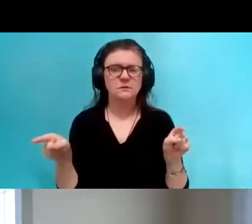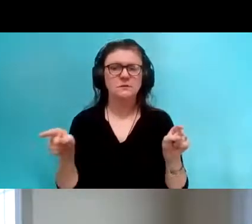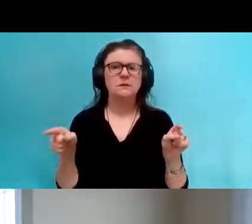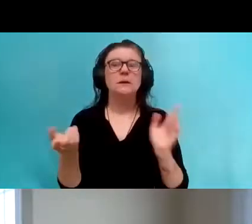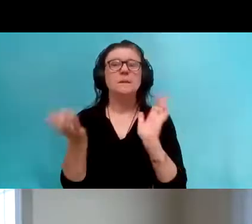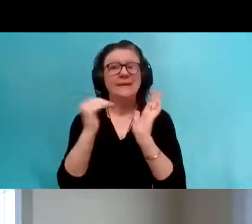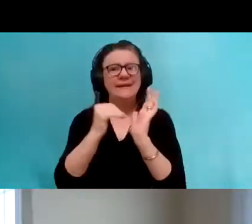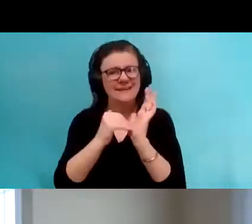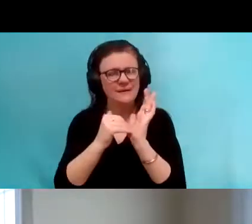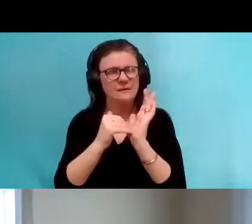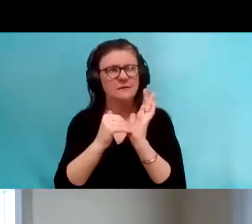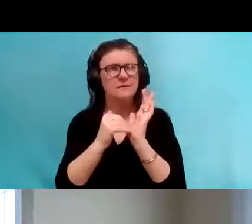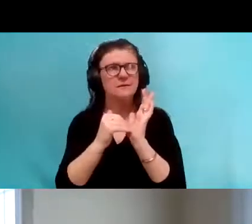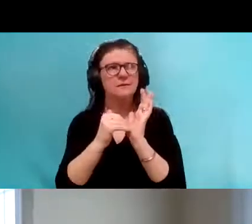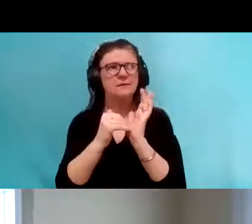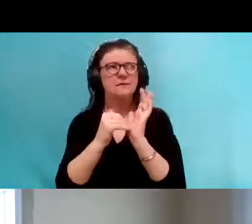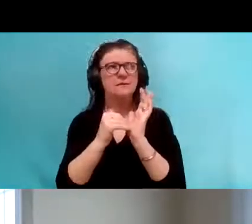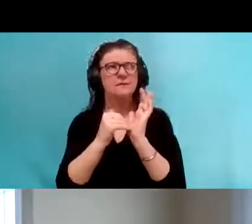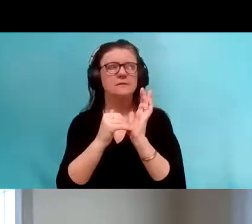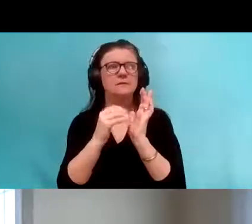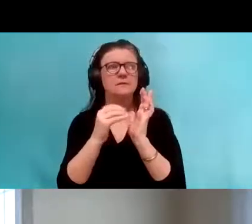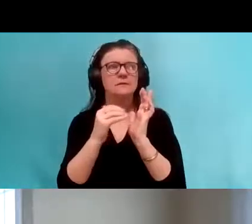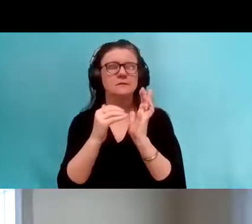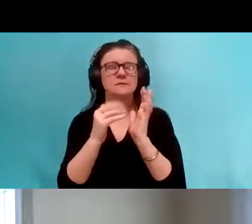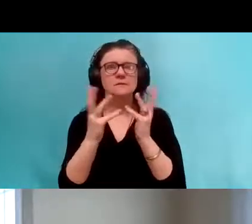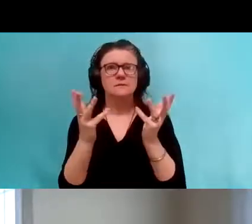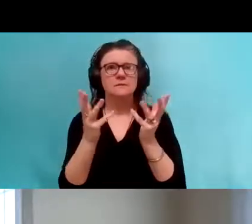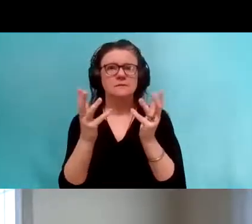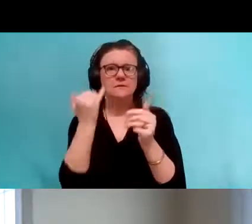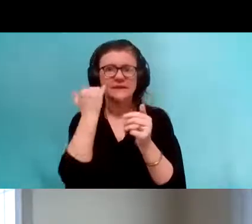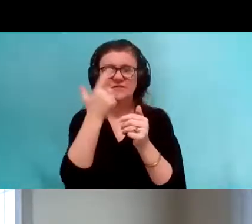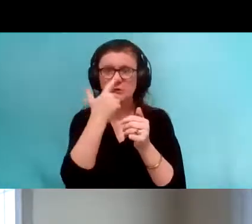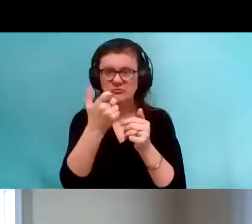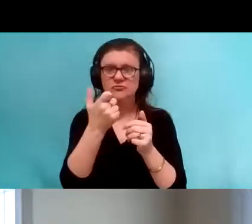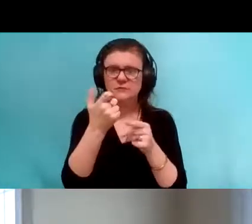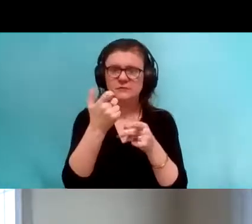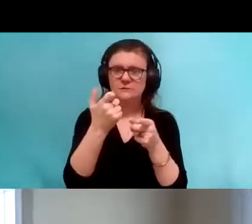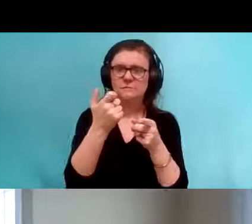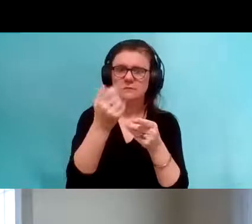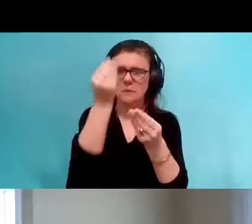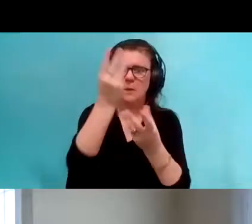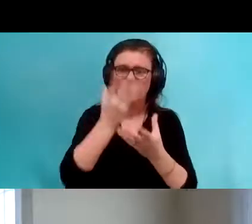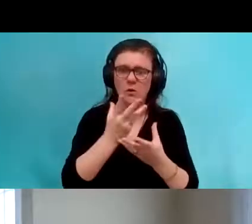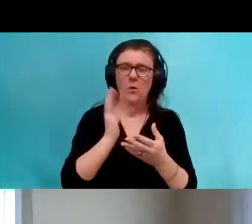again, we can share with you the summary,